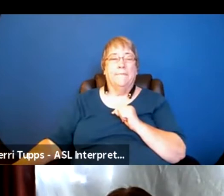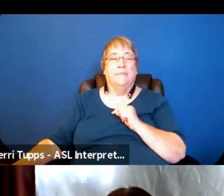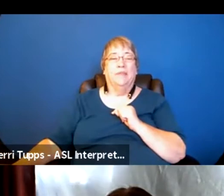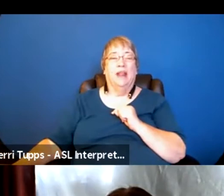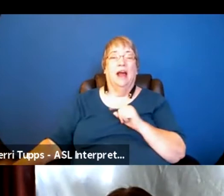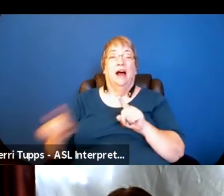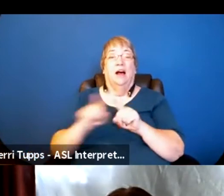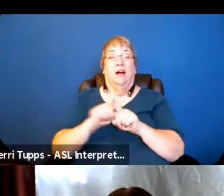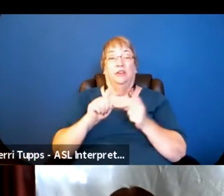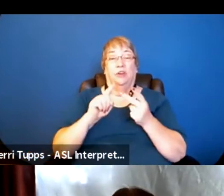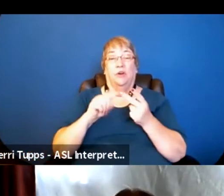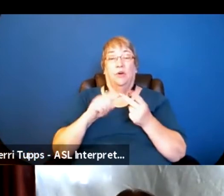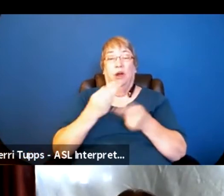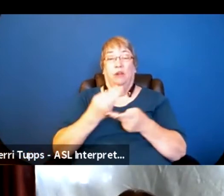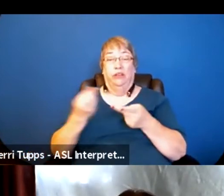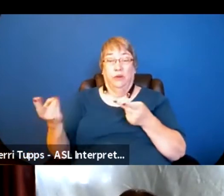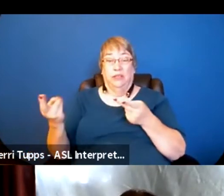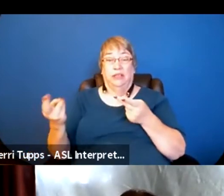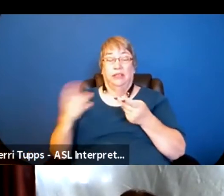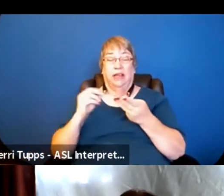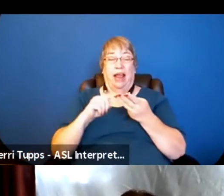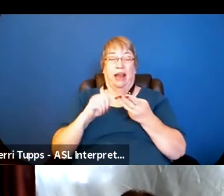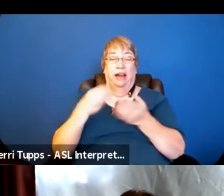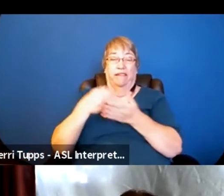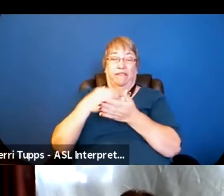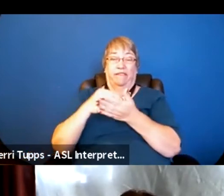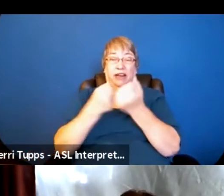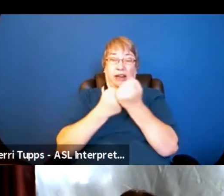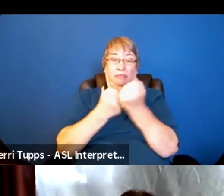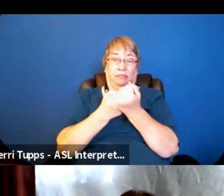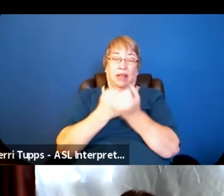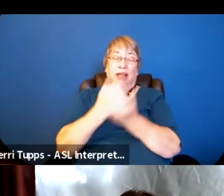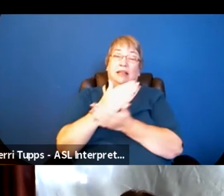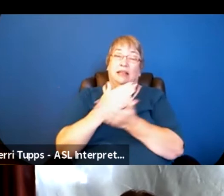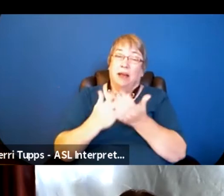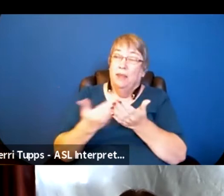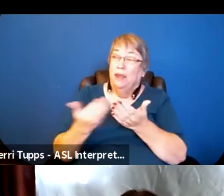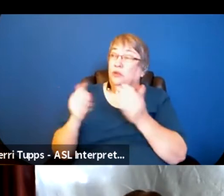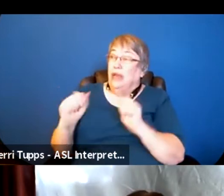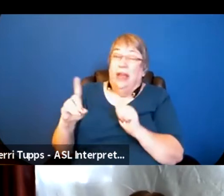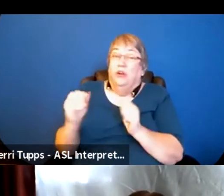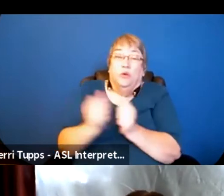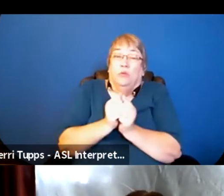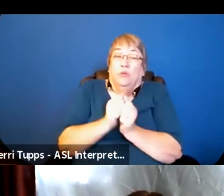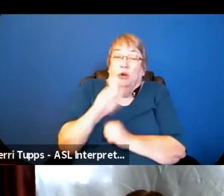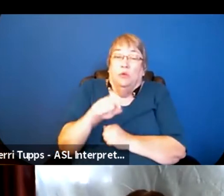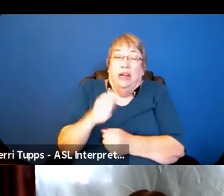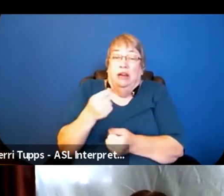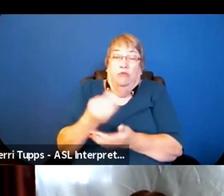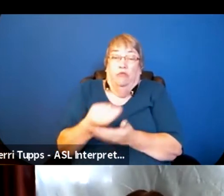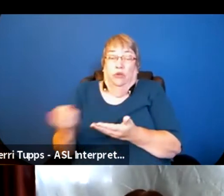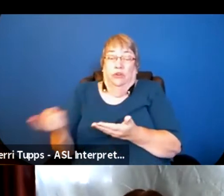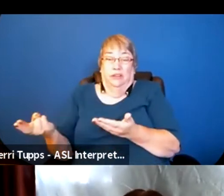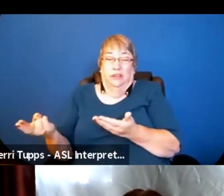funding. You know, some of these recommendations are things that we can do without resources. We're making efforts